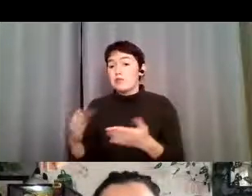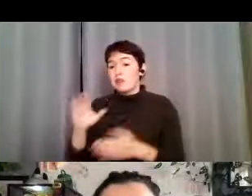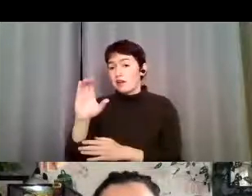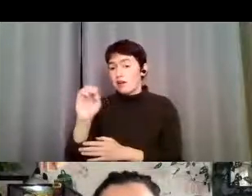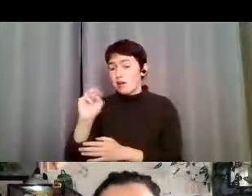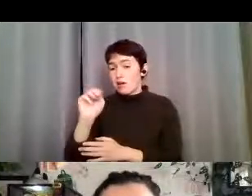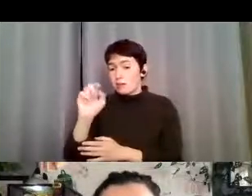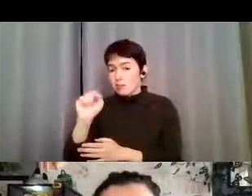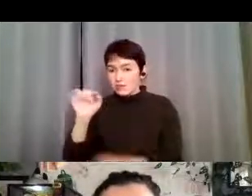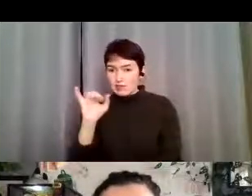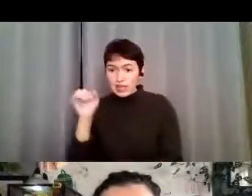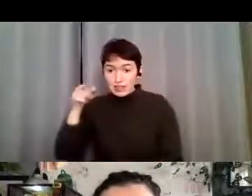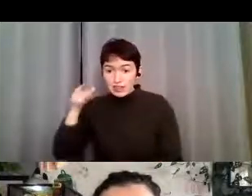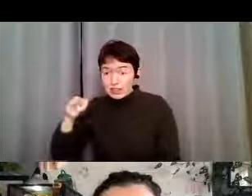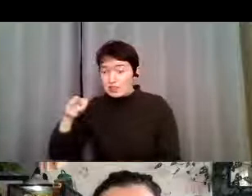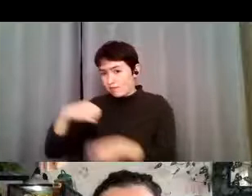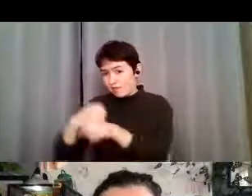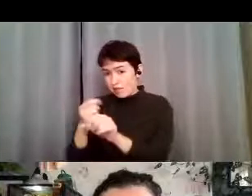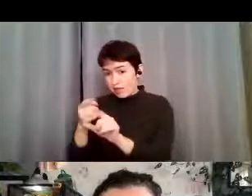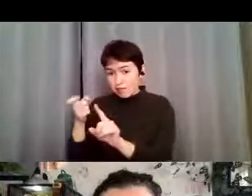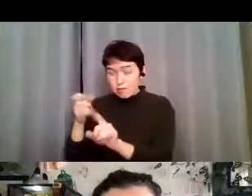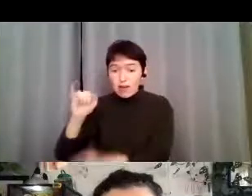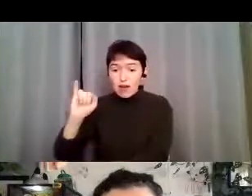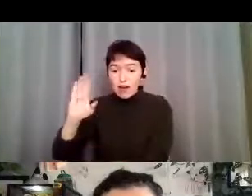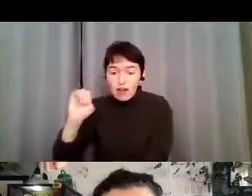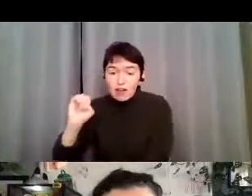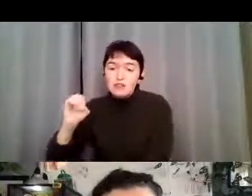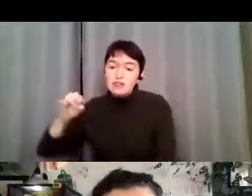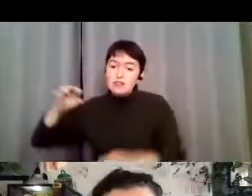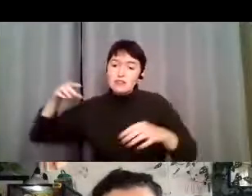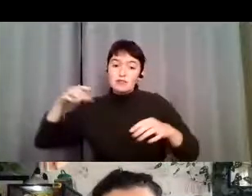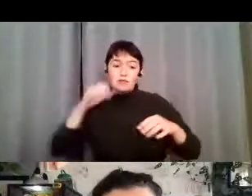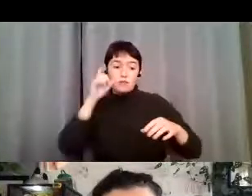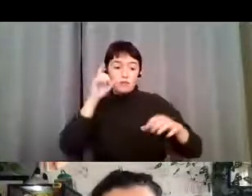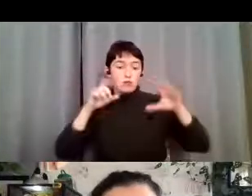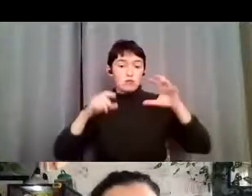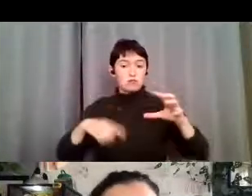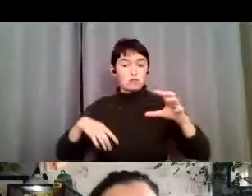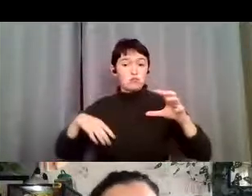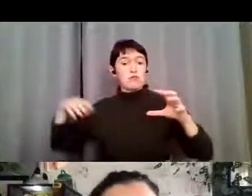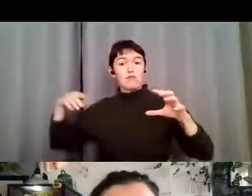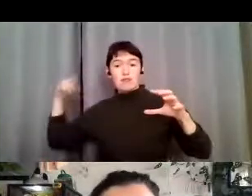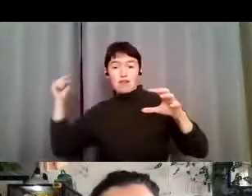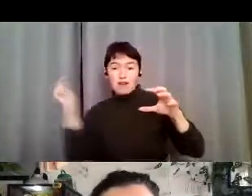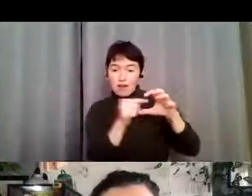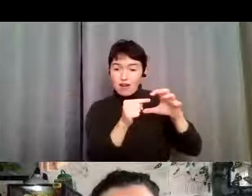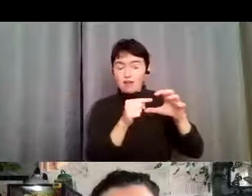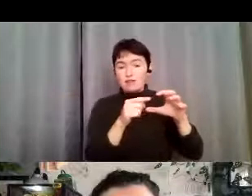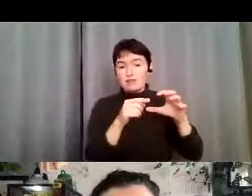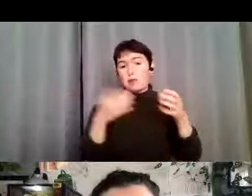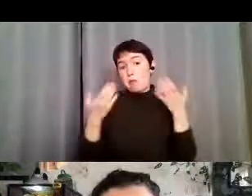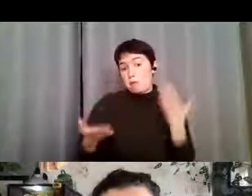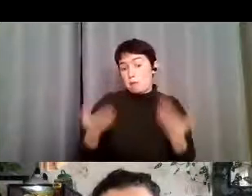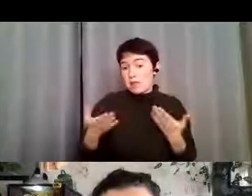moon. And then some of the ice in those comets might have been left behind on the moon. So that's one idea for how the moon got its water,